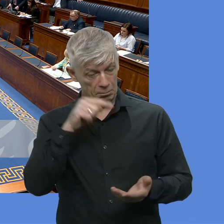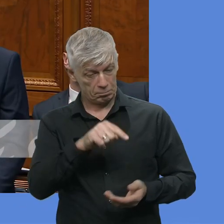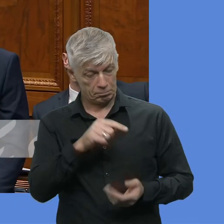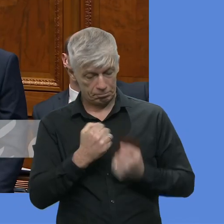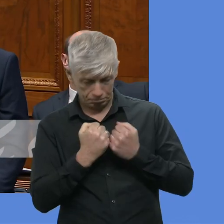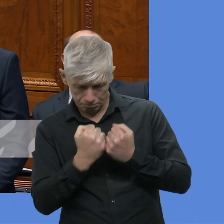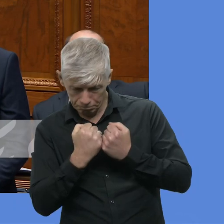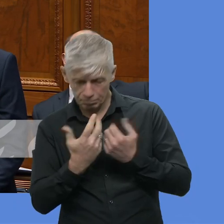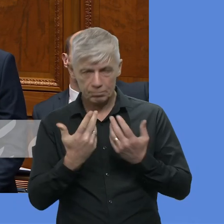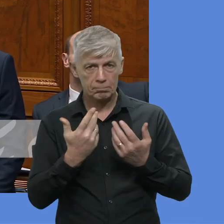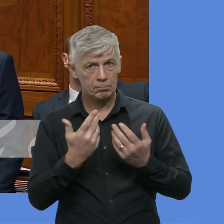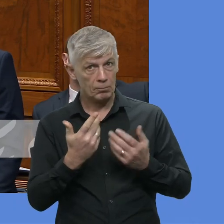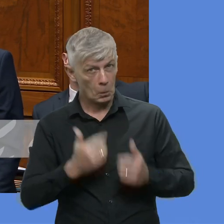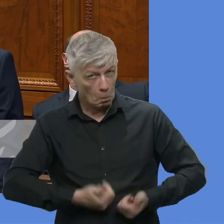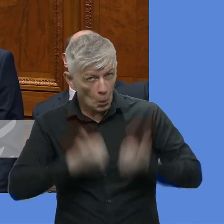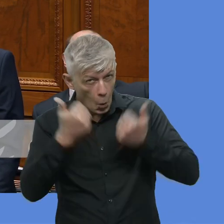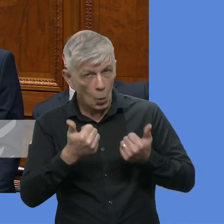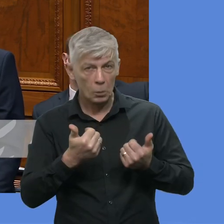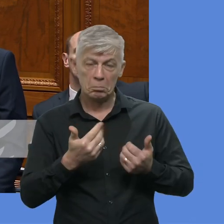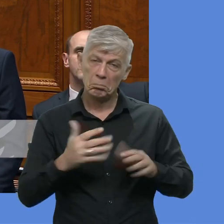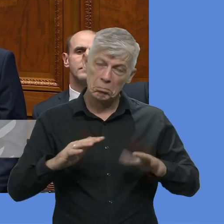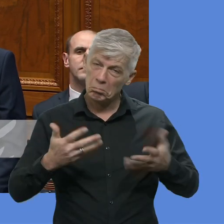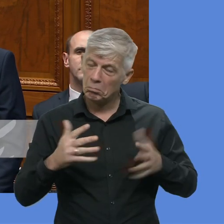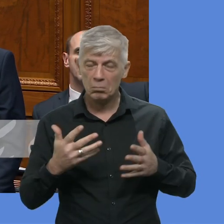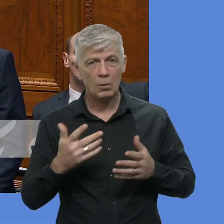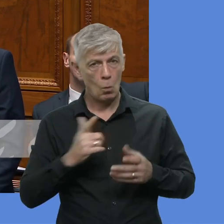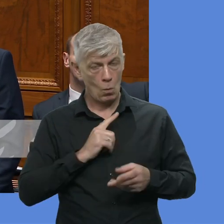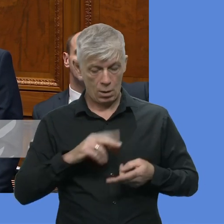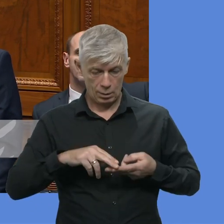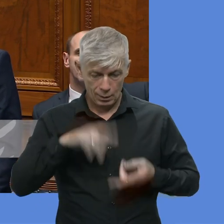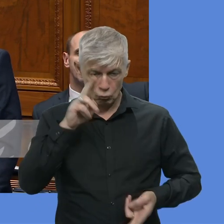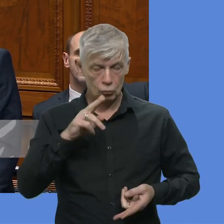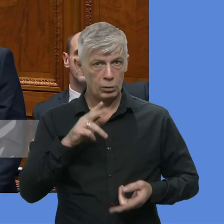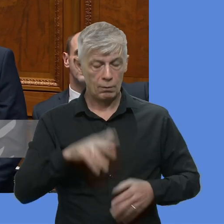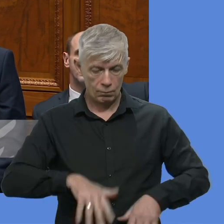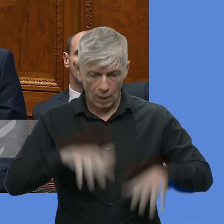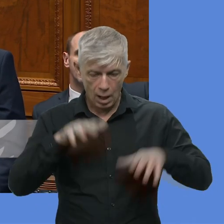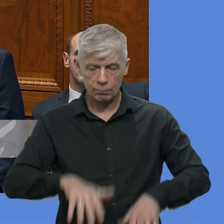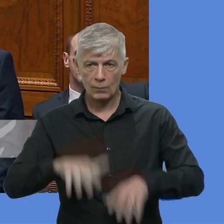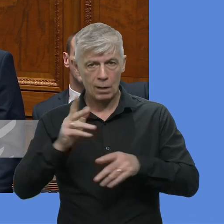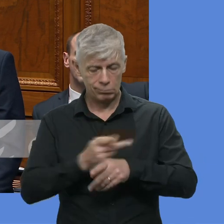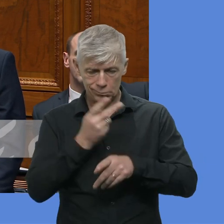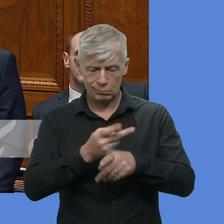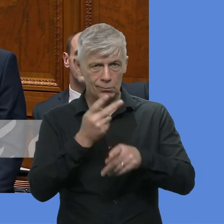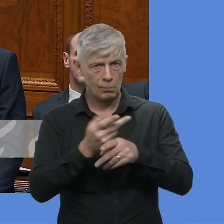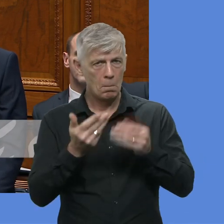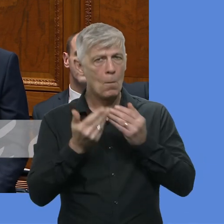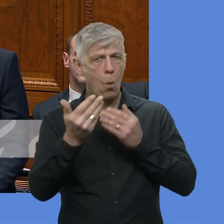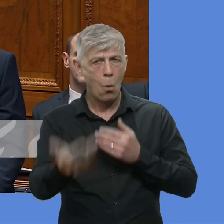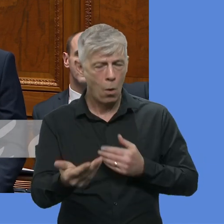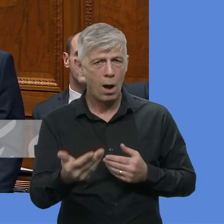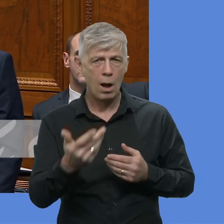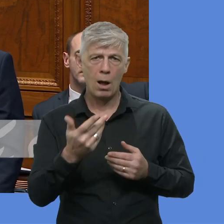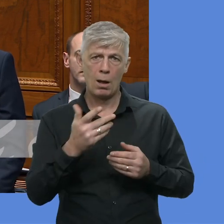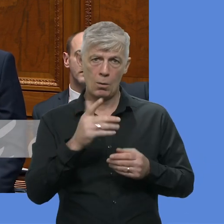its effectiveness, given that there is an increase in the number of instances of floods, and also that these floods are taking place in